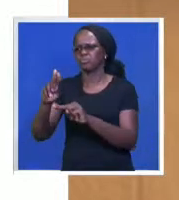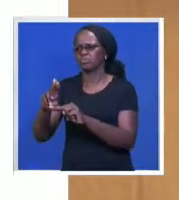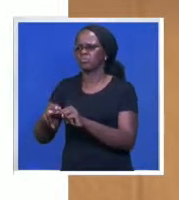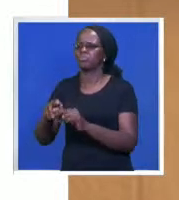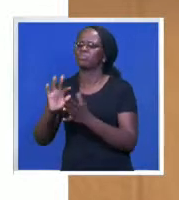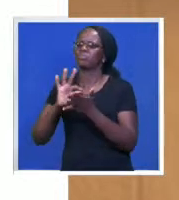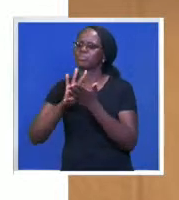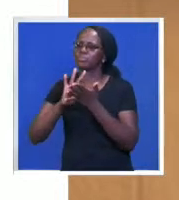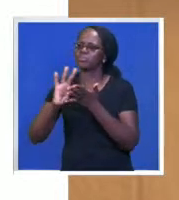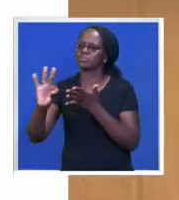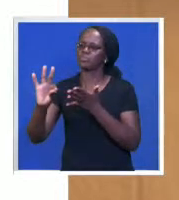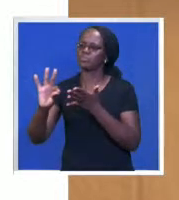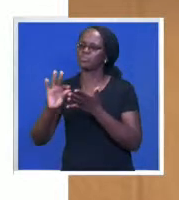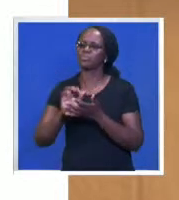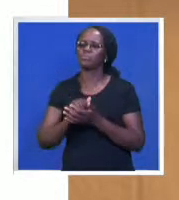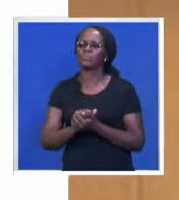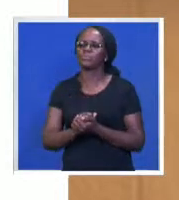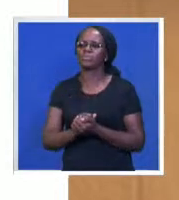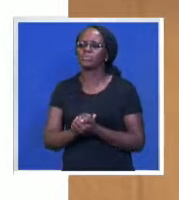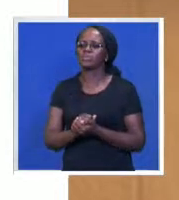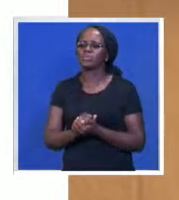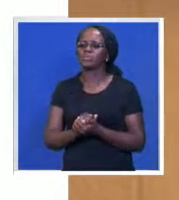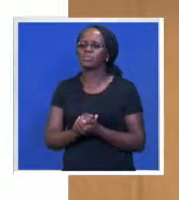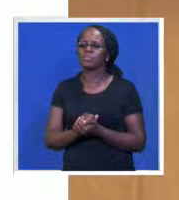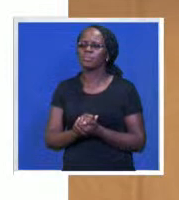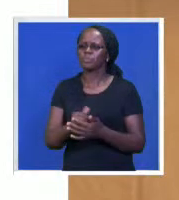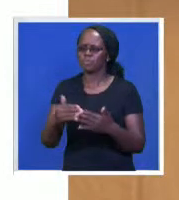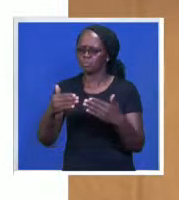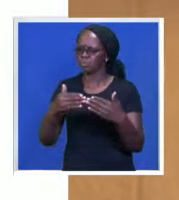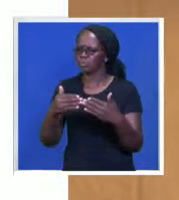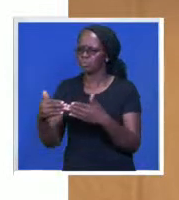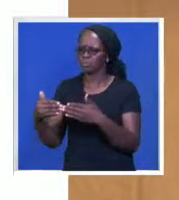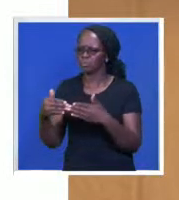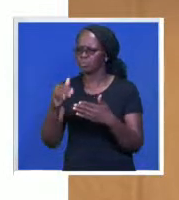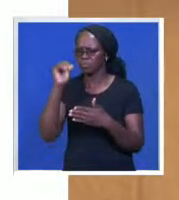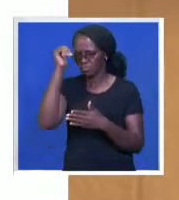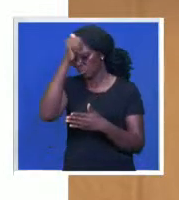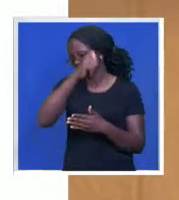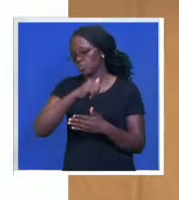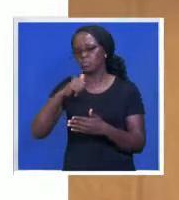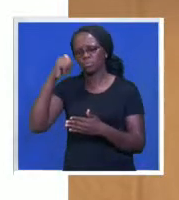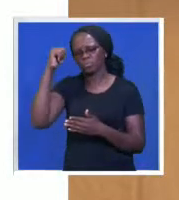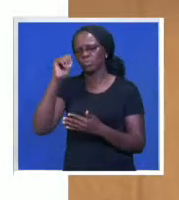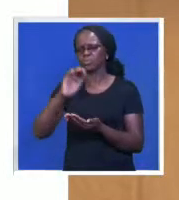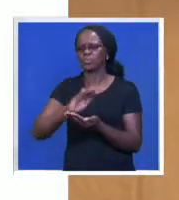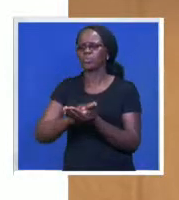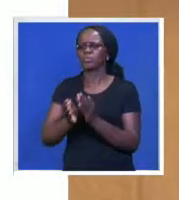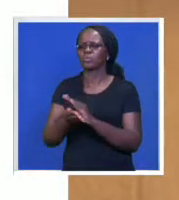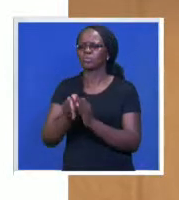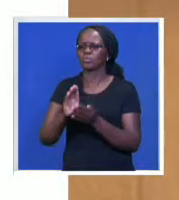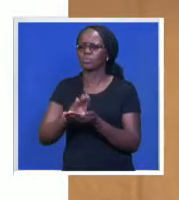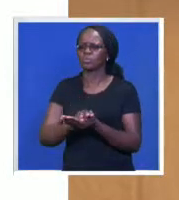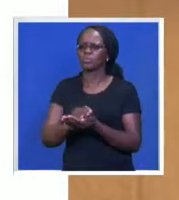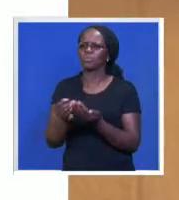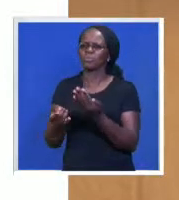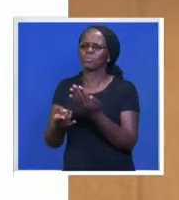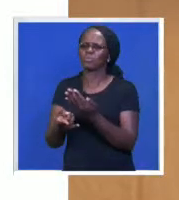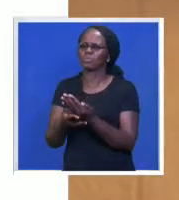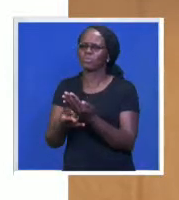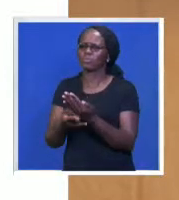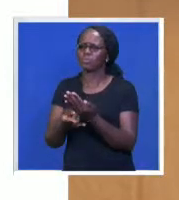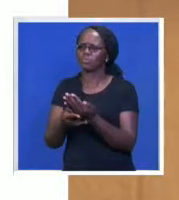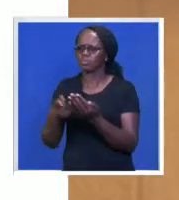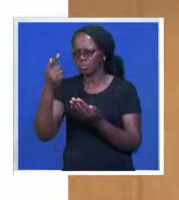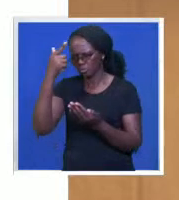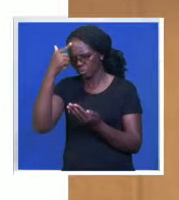So keeping God's creation, taking care of God's creation, helps us to recognize and honor Him as our